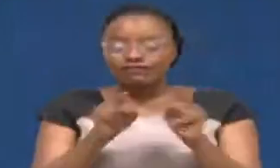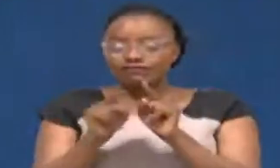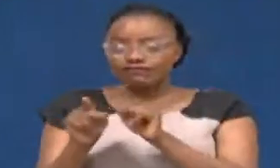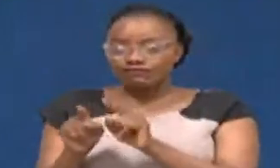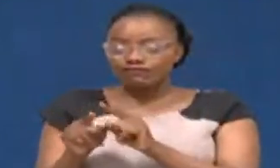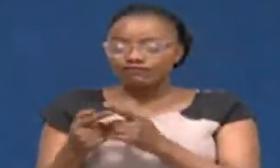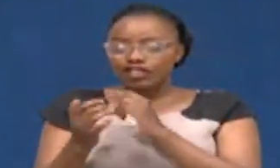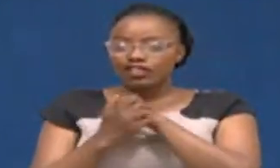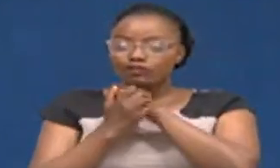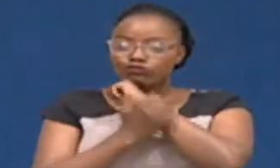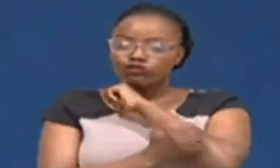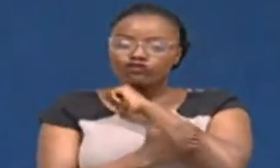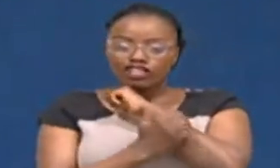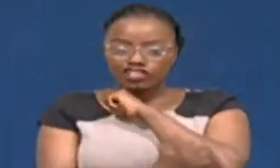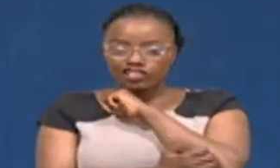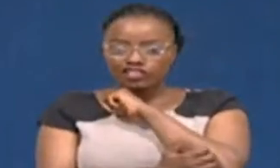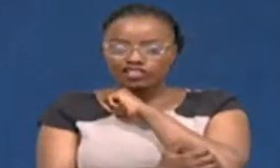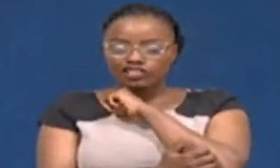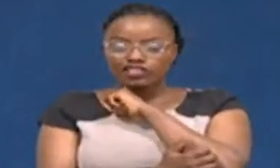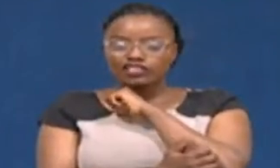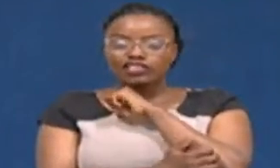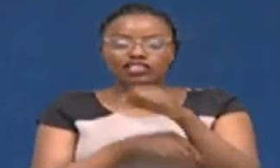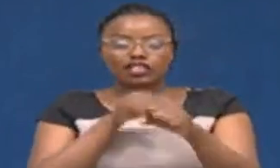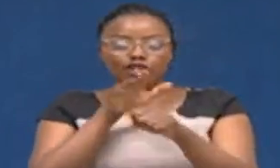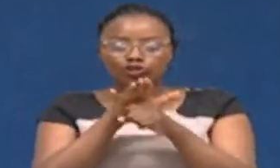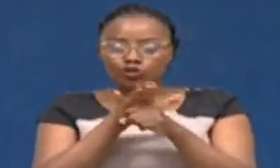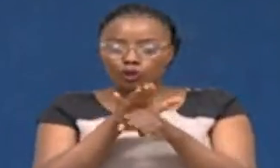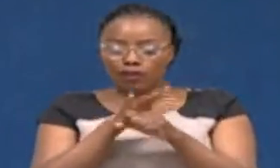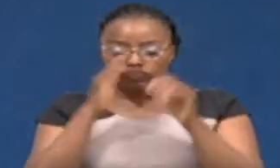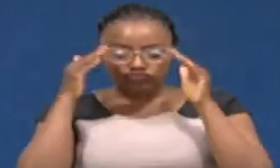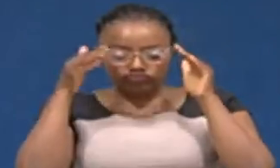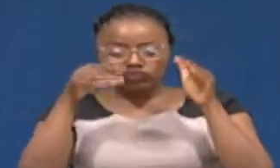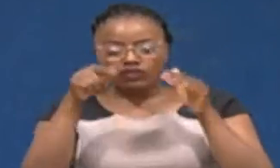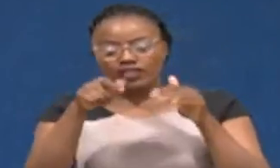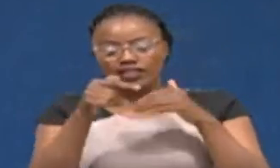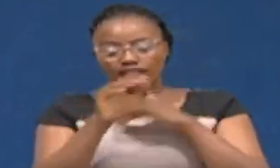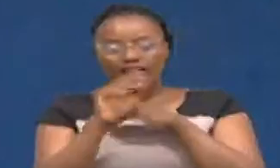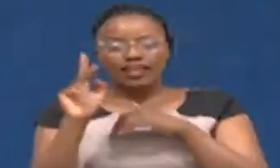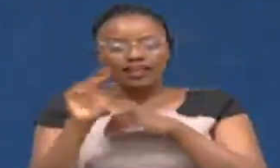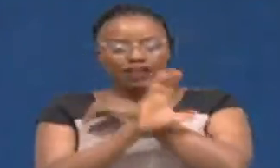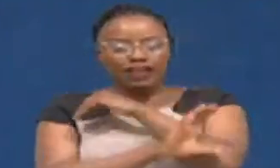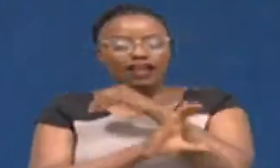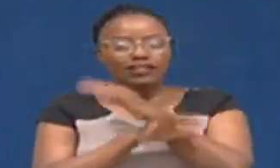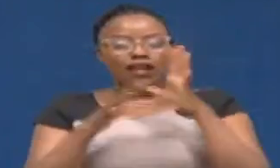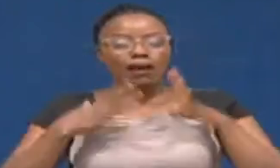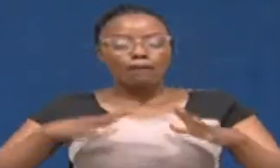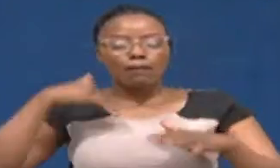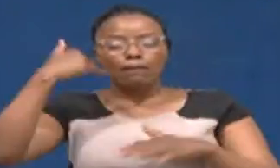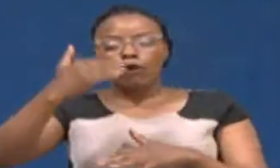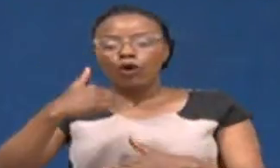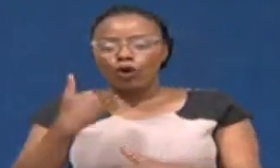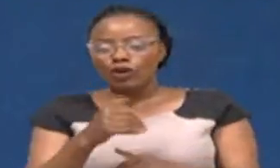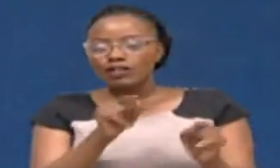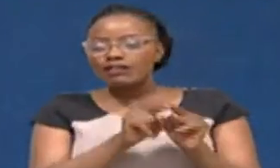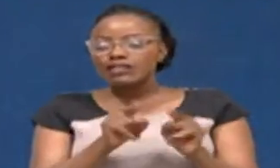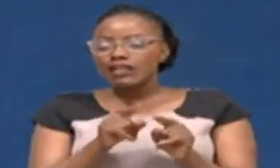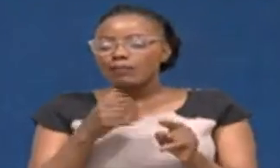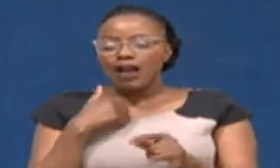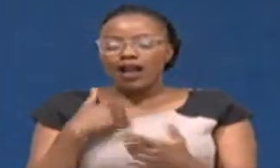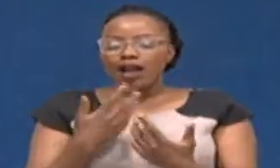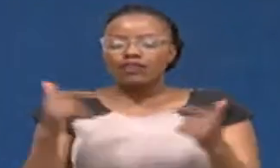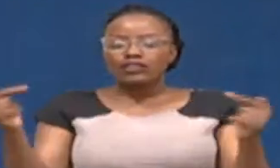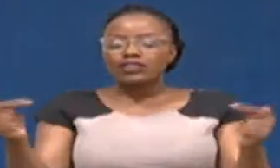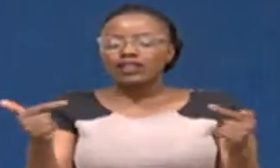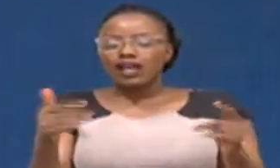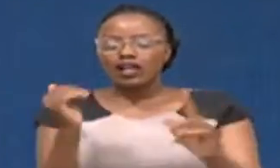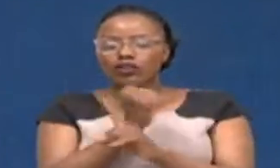long as poverty is so much entrenched in this nation, people will always be susceptible to being